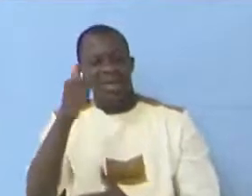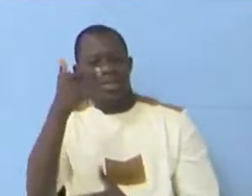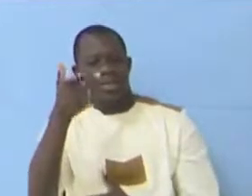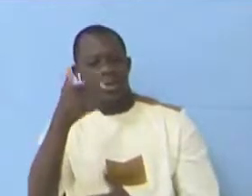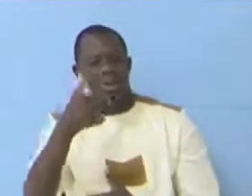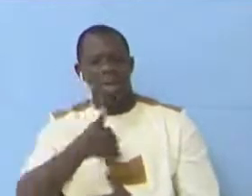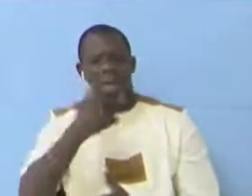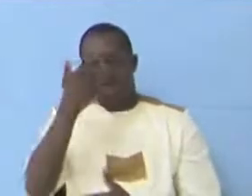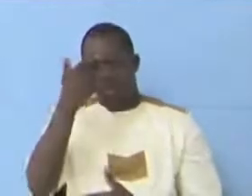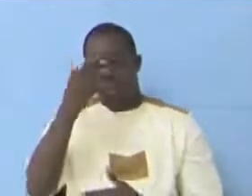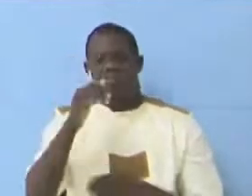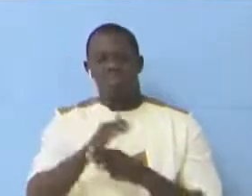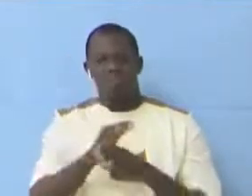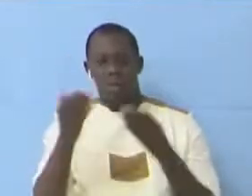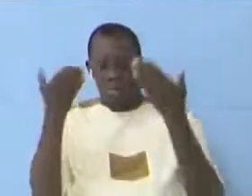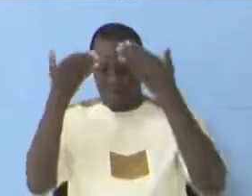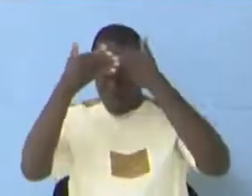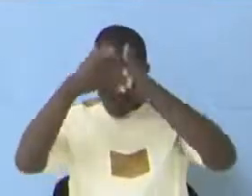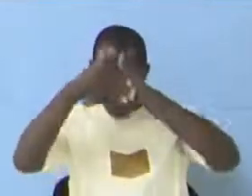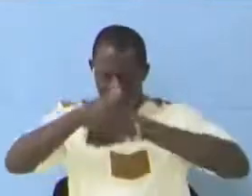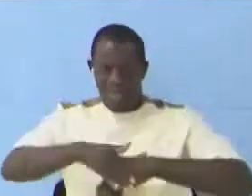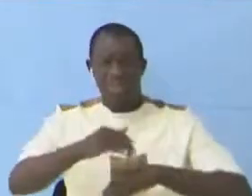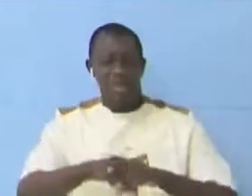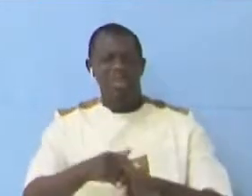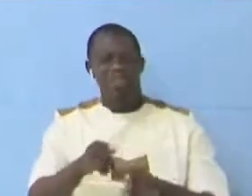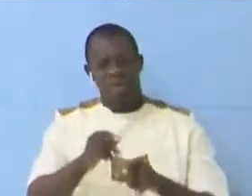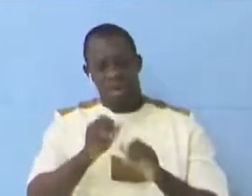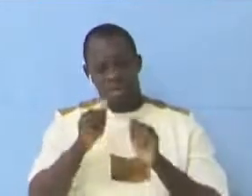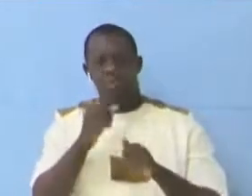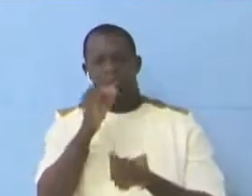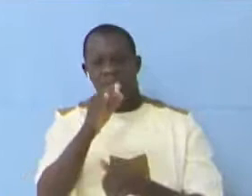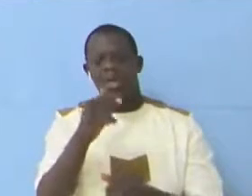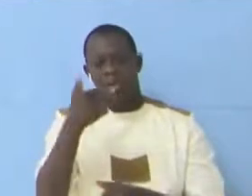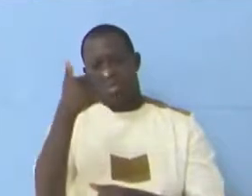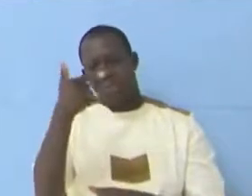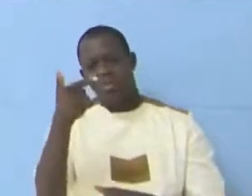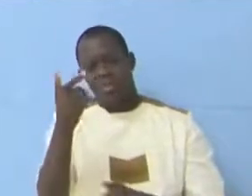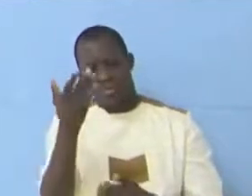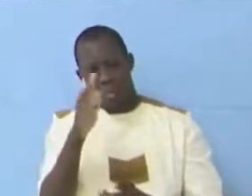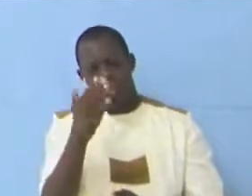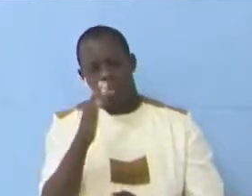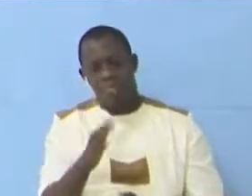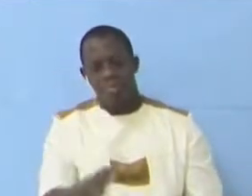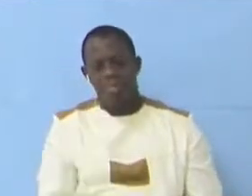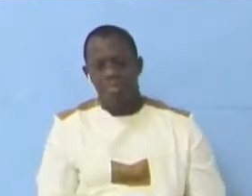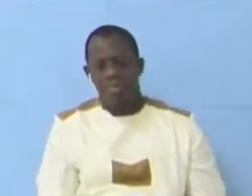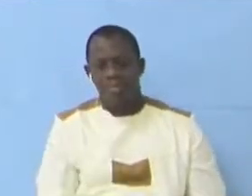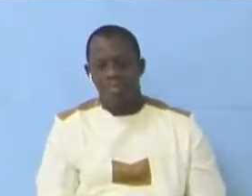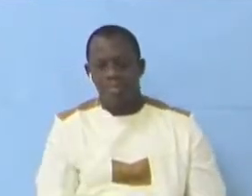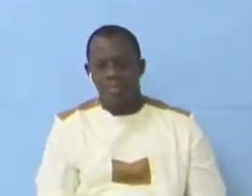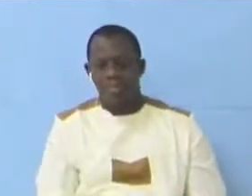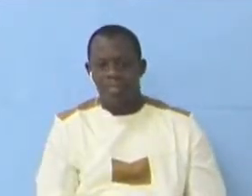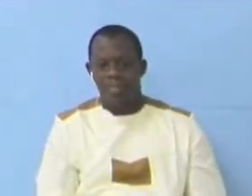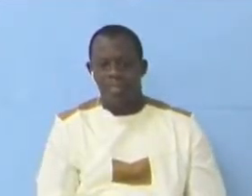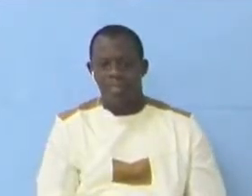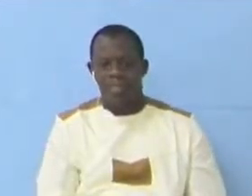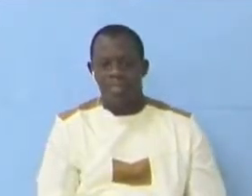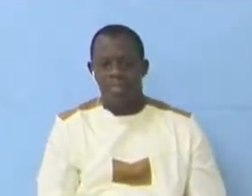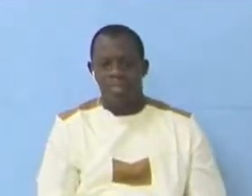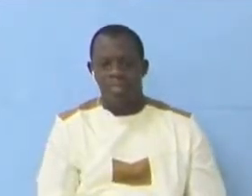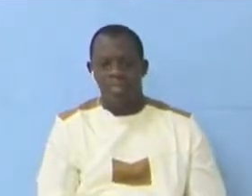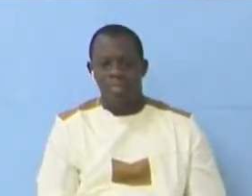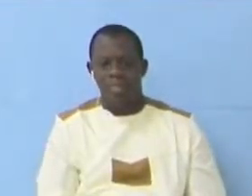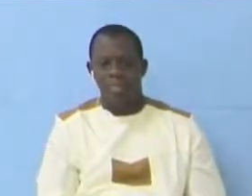night, say the 7th. maa ngi toogoon suma kër ci bési àllarba bi di diggante juróom-benn waxtu ak